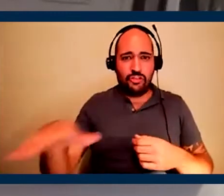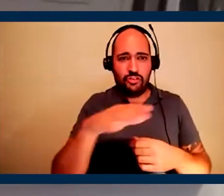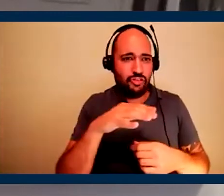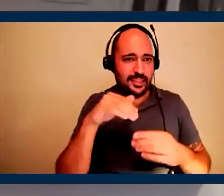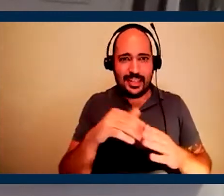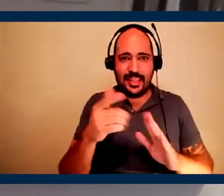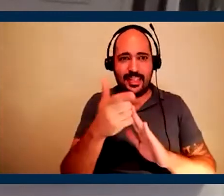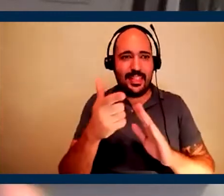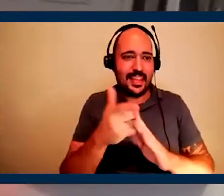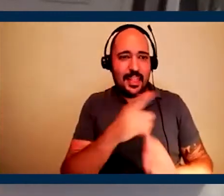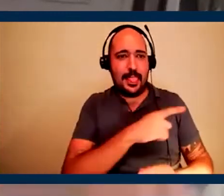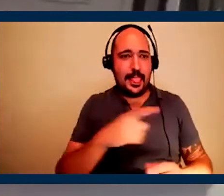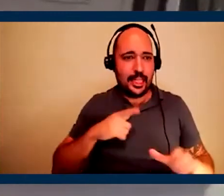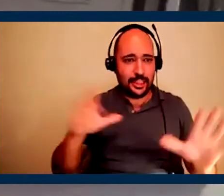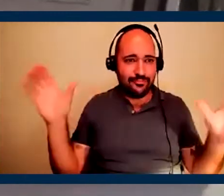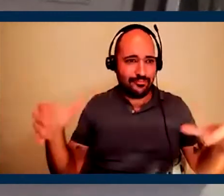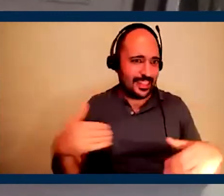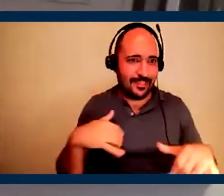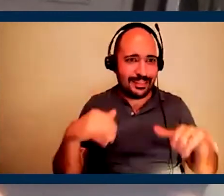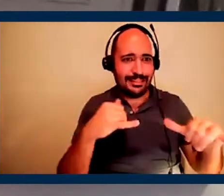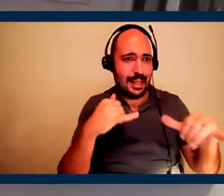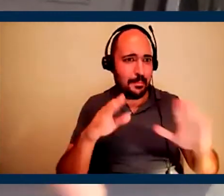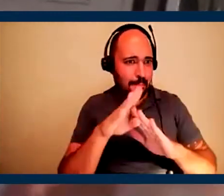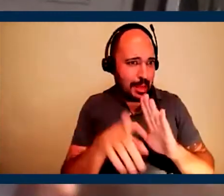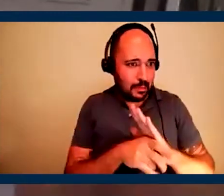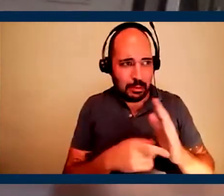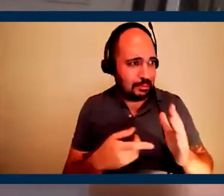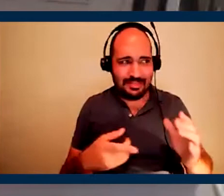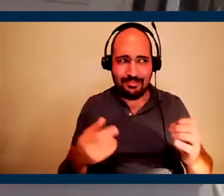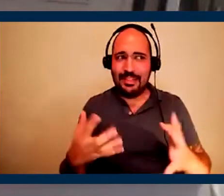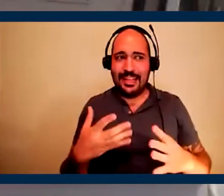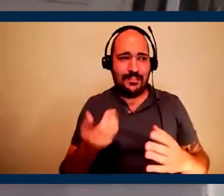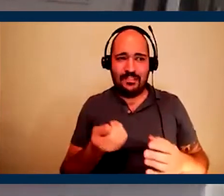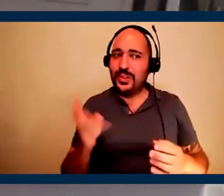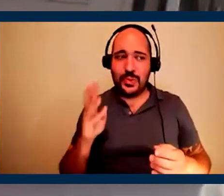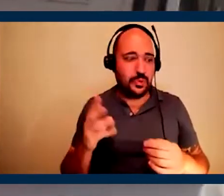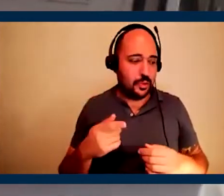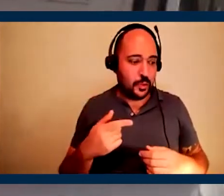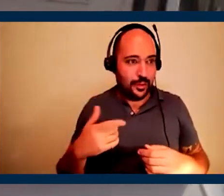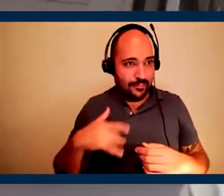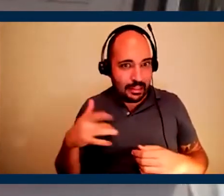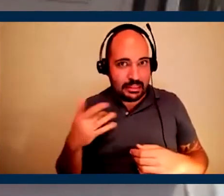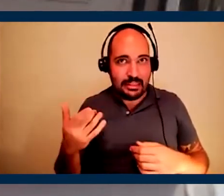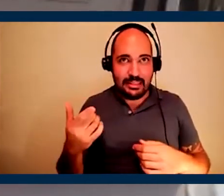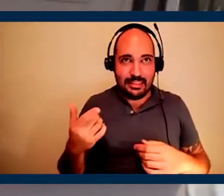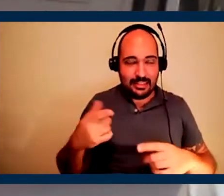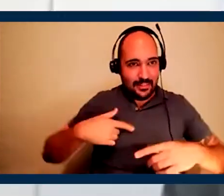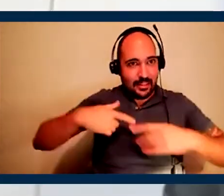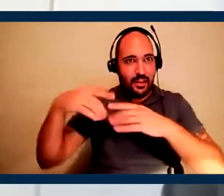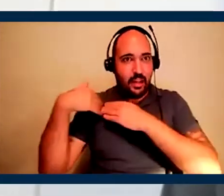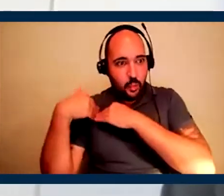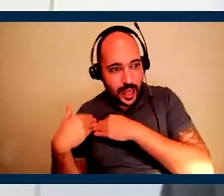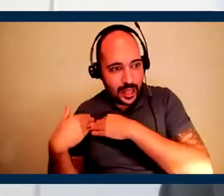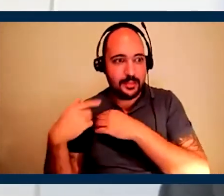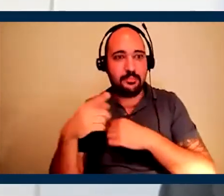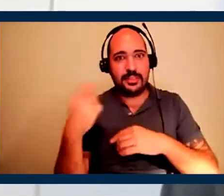feel that you have a bigger weight on your shoulders because you have been and you still are a community organizer? I think I have